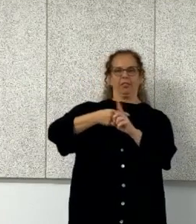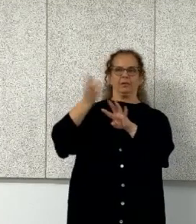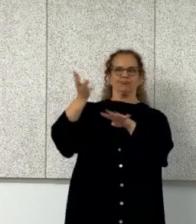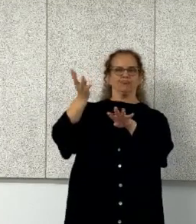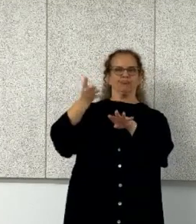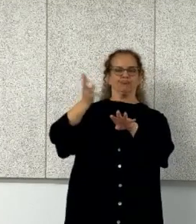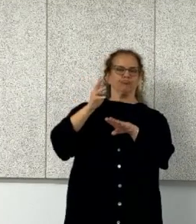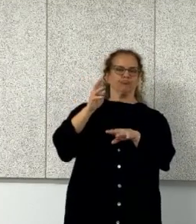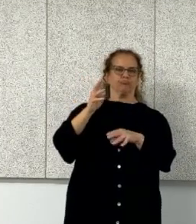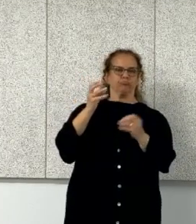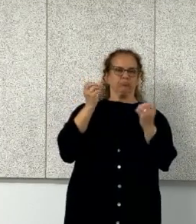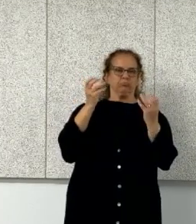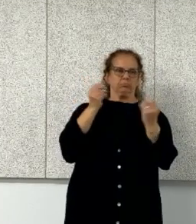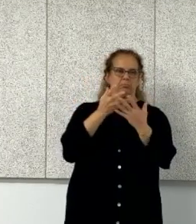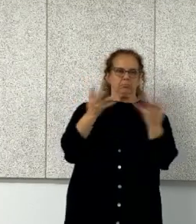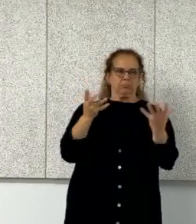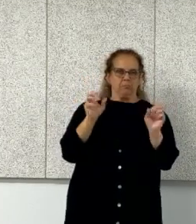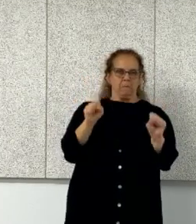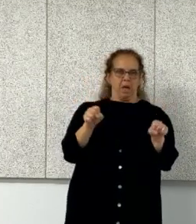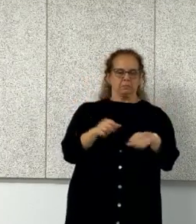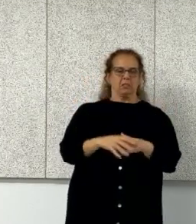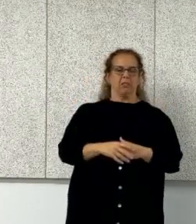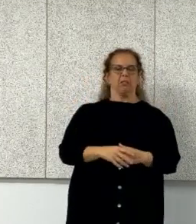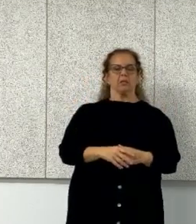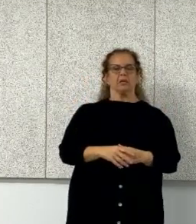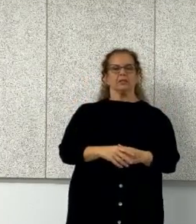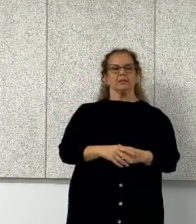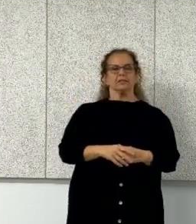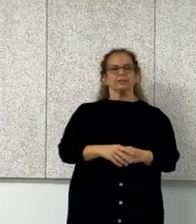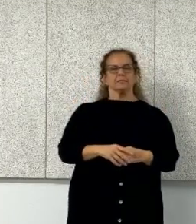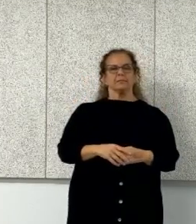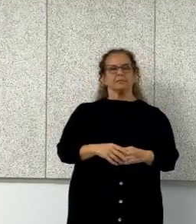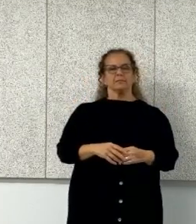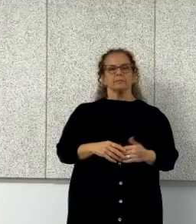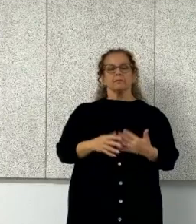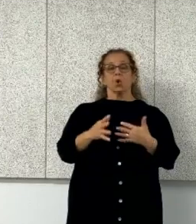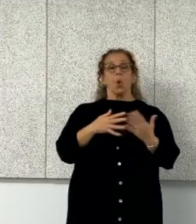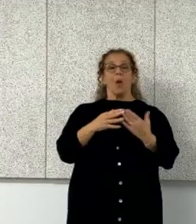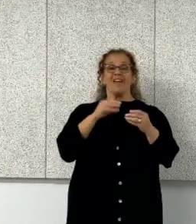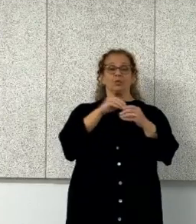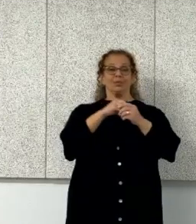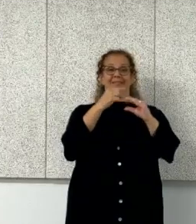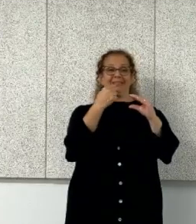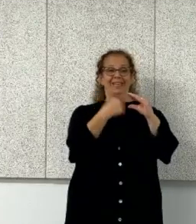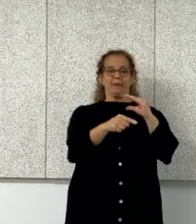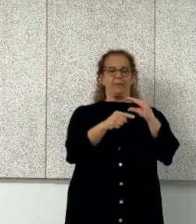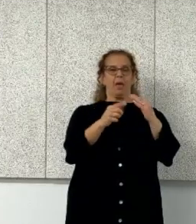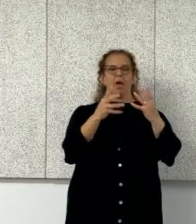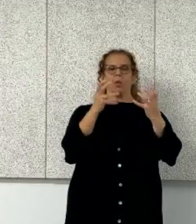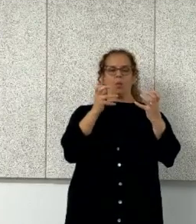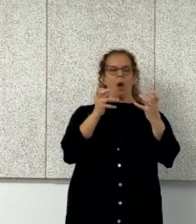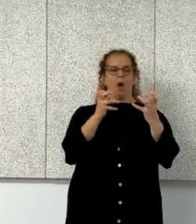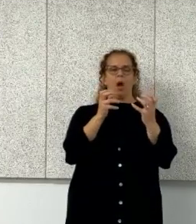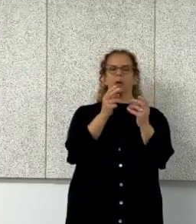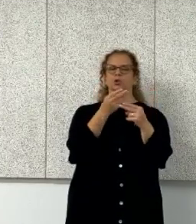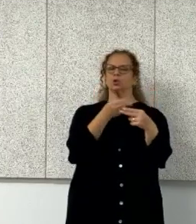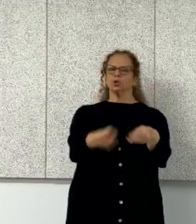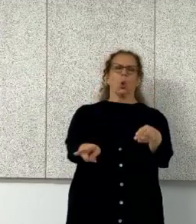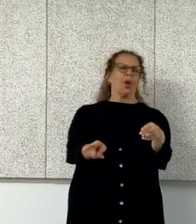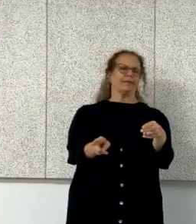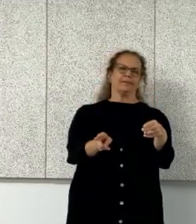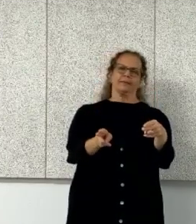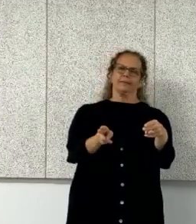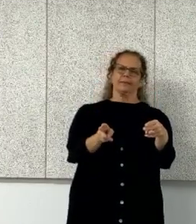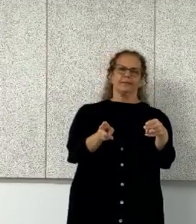are conveying ideas as, you know, easily as possible to consumers. Whatever goes in that email, we want it to be less than like 10 words so that it like